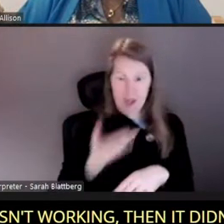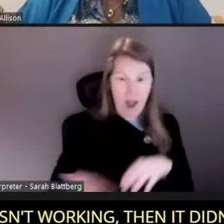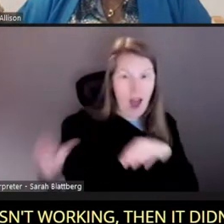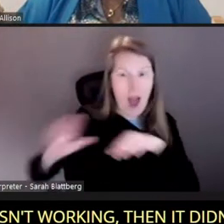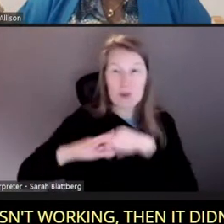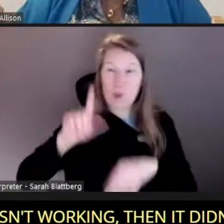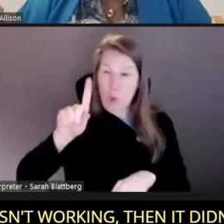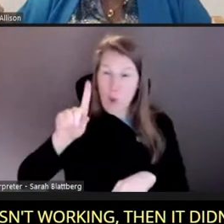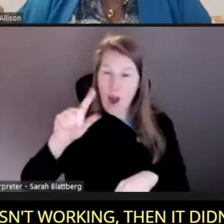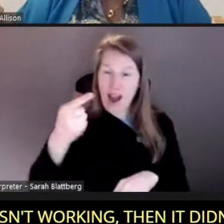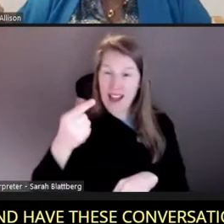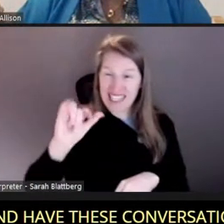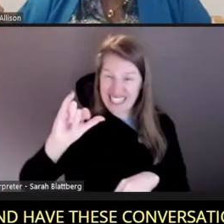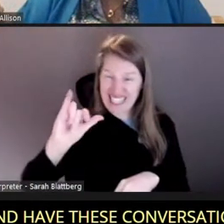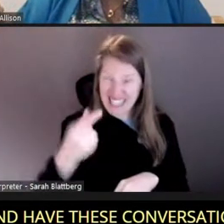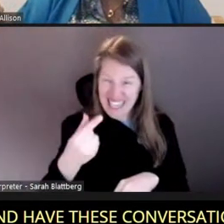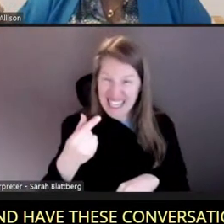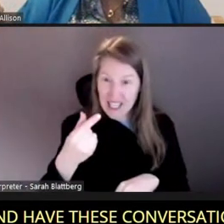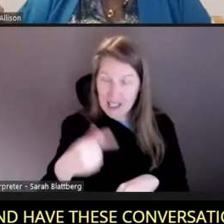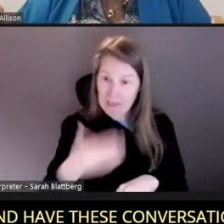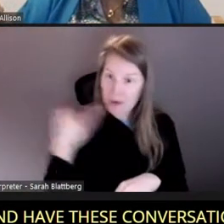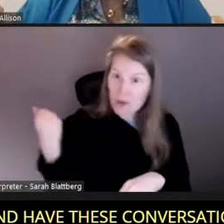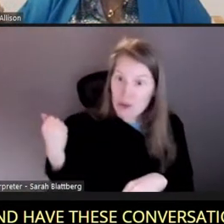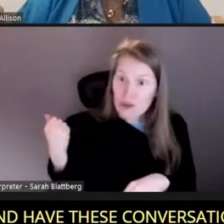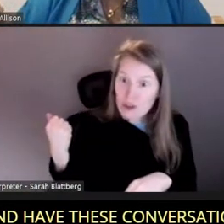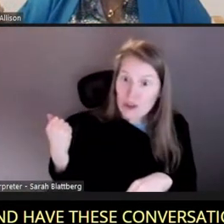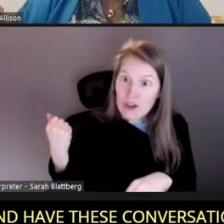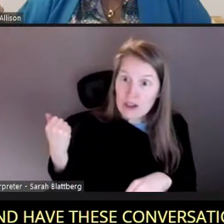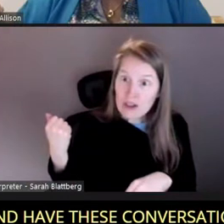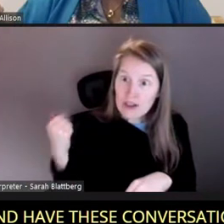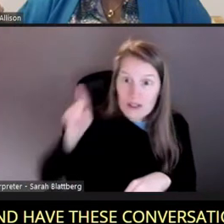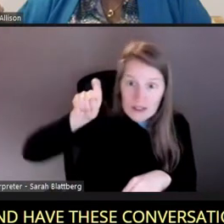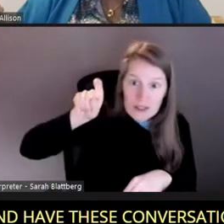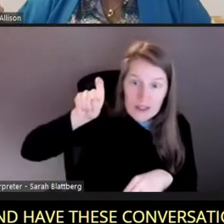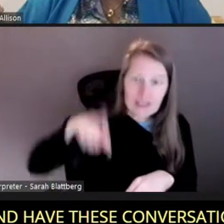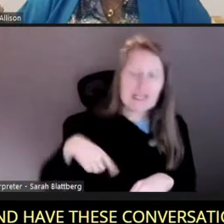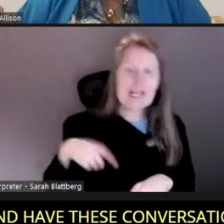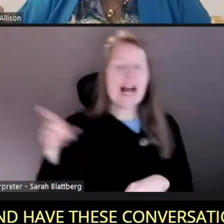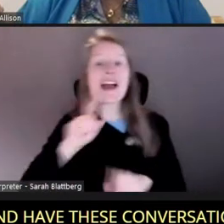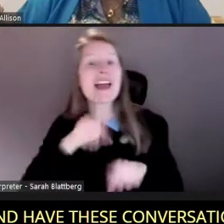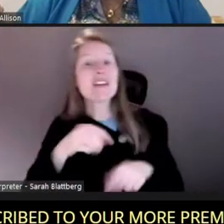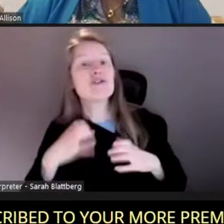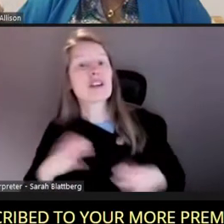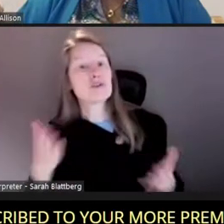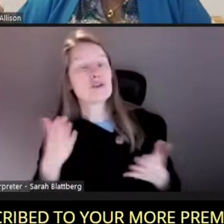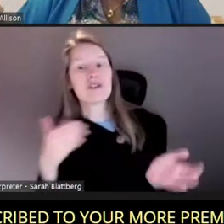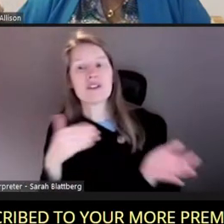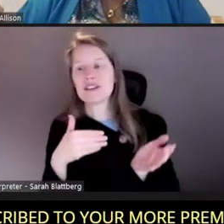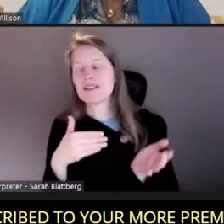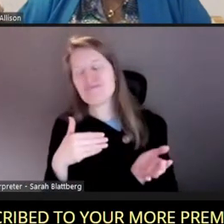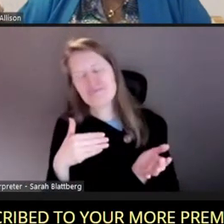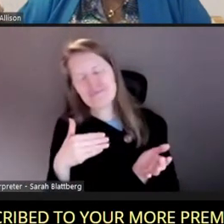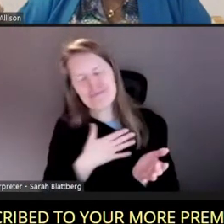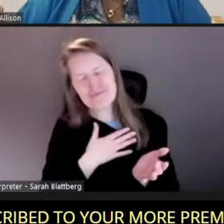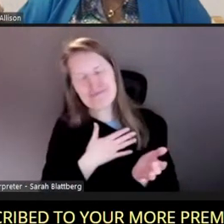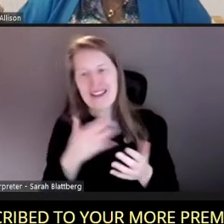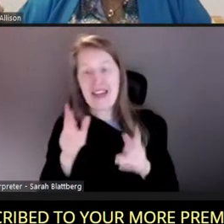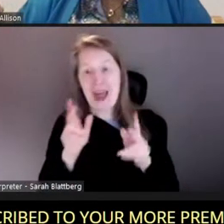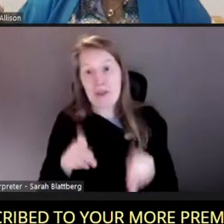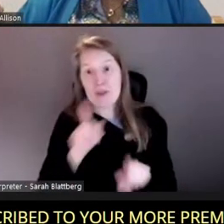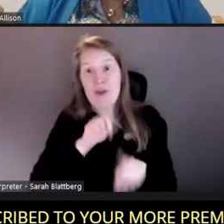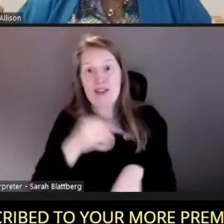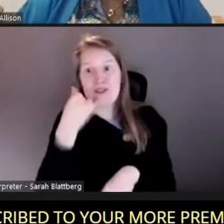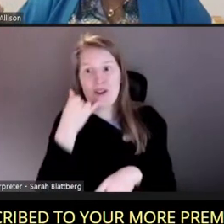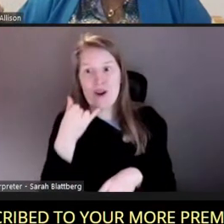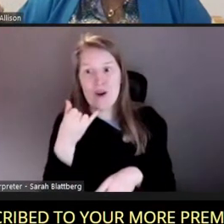gigabit, would it be more consistent? Or is there any way to kind of deal with that? And bless them, the person answering the phones at any of